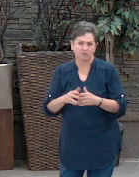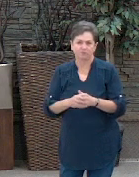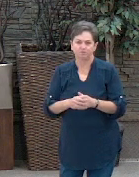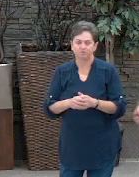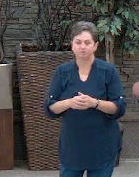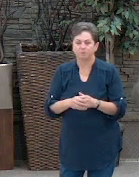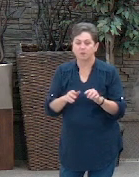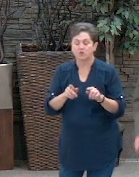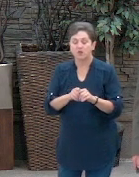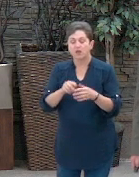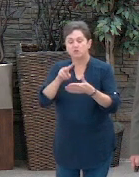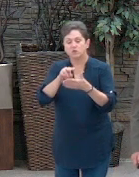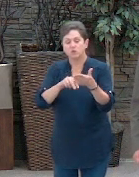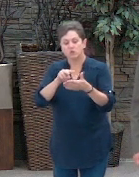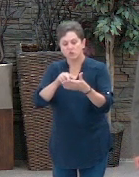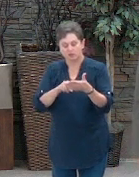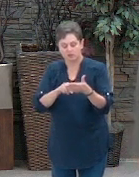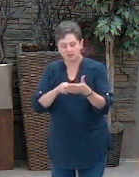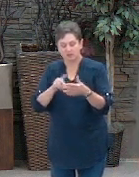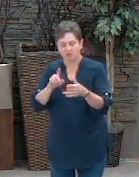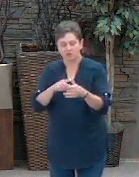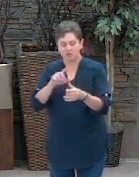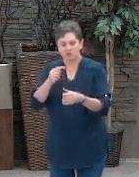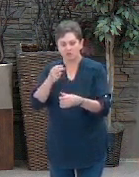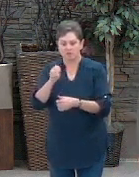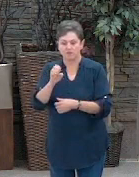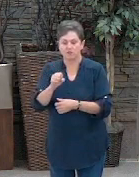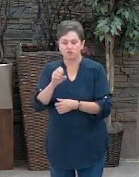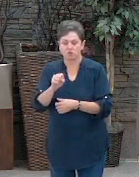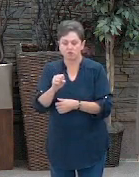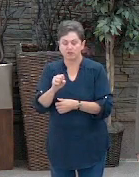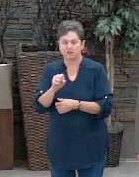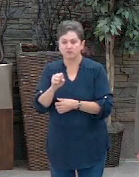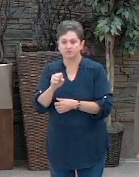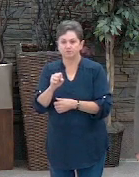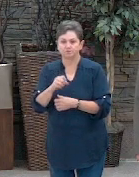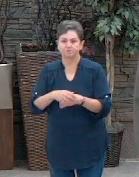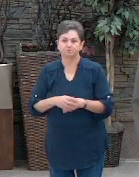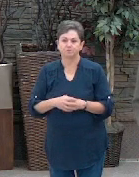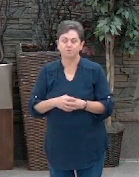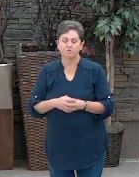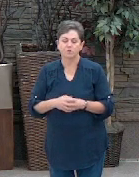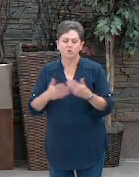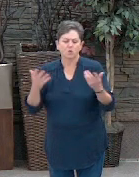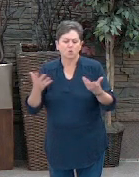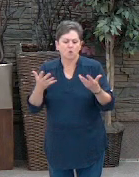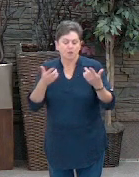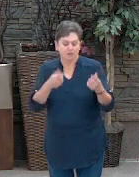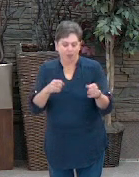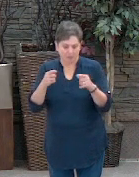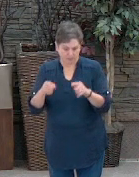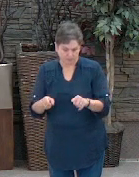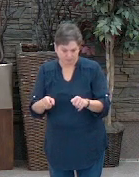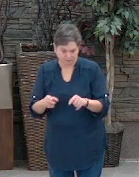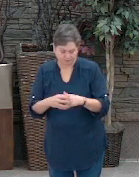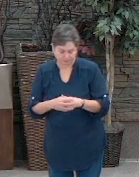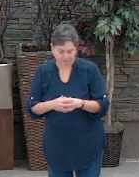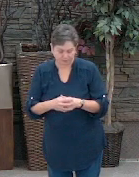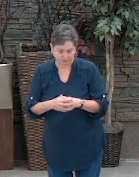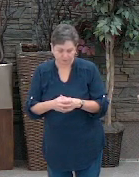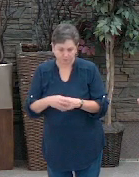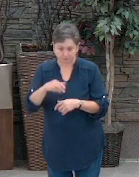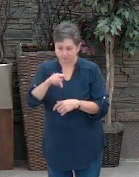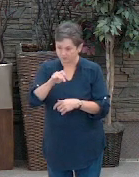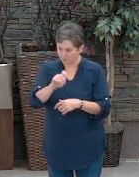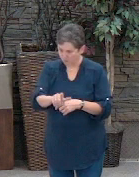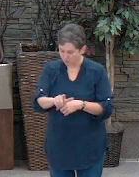And so as we turn the page to 1 Thessalonians, what has happened is